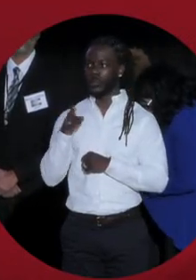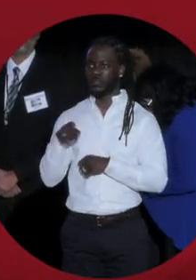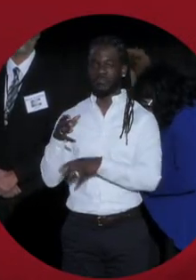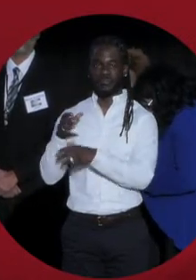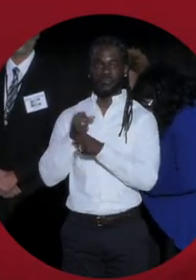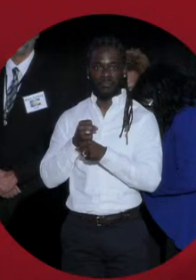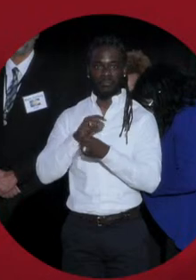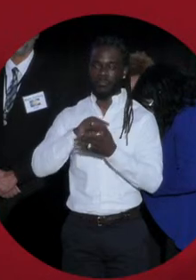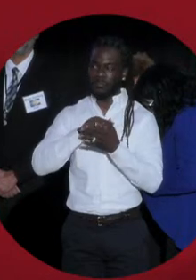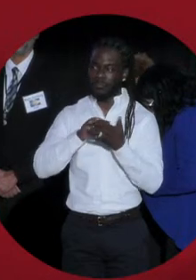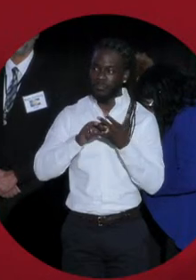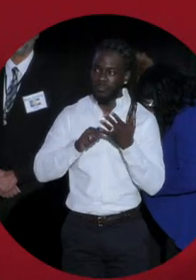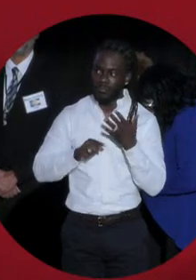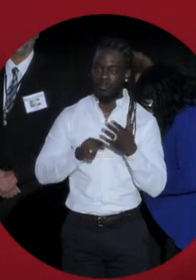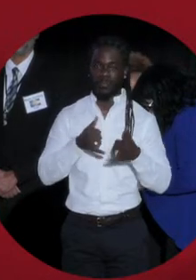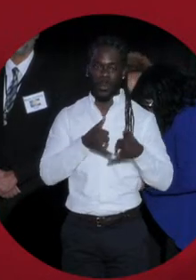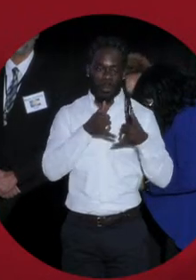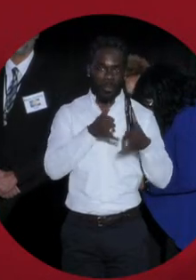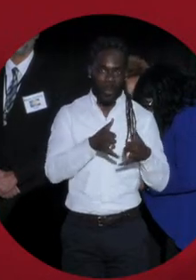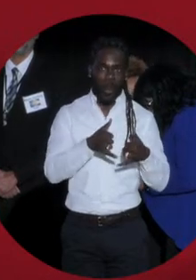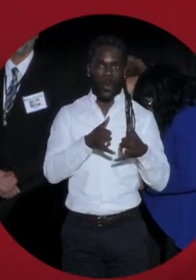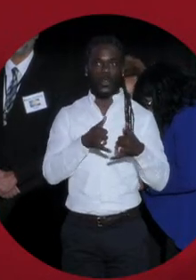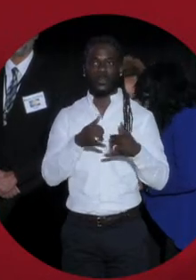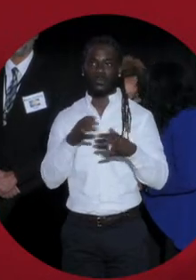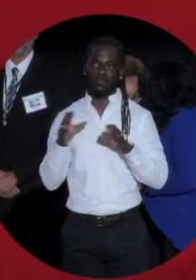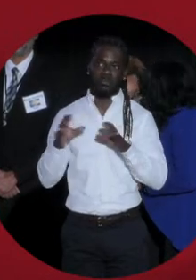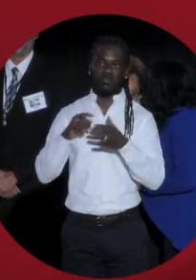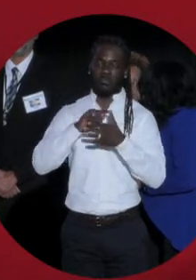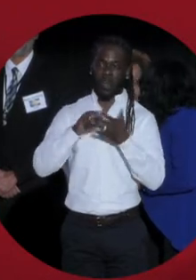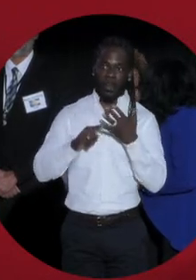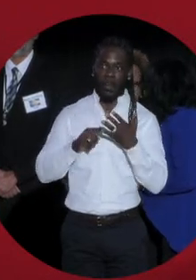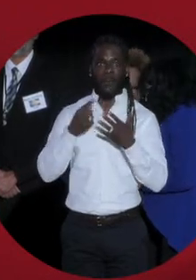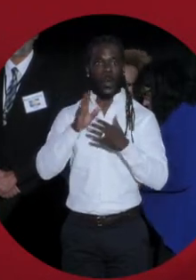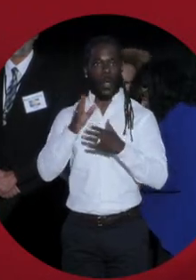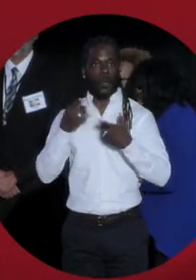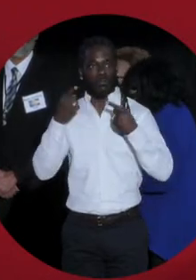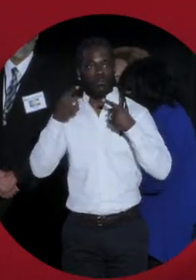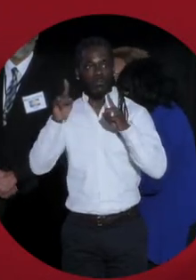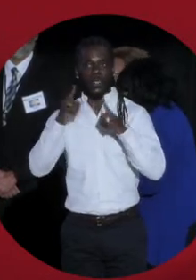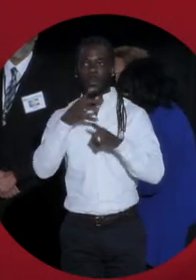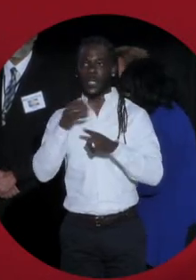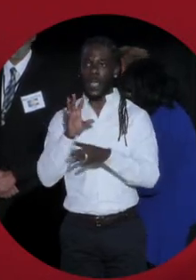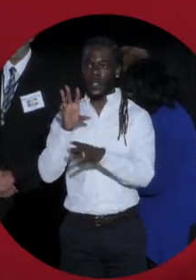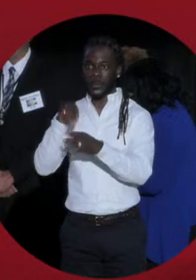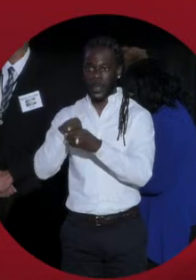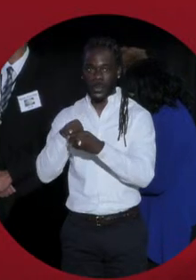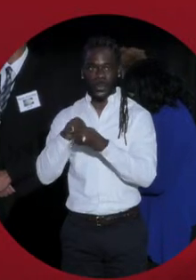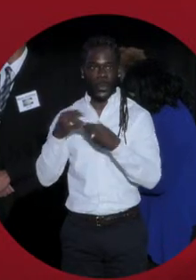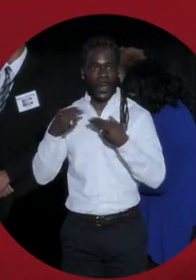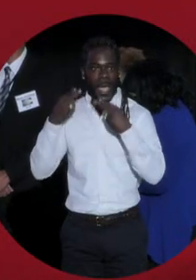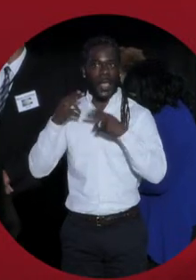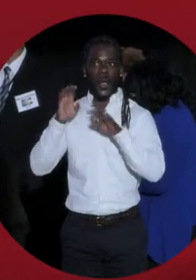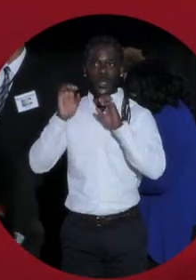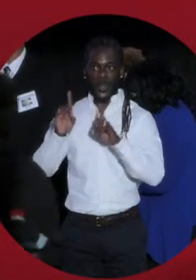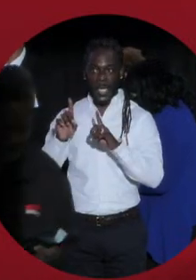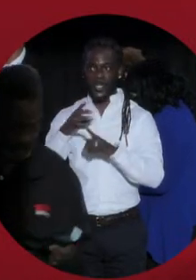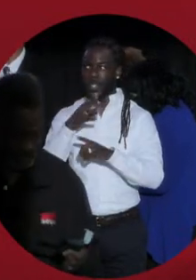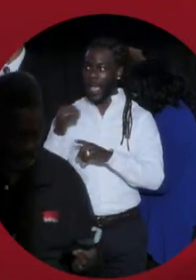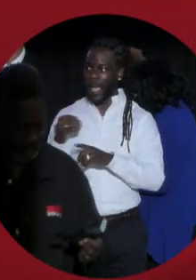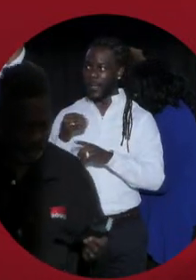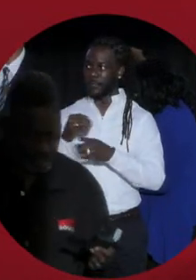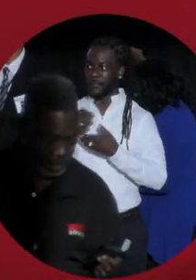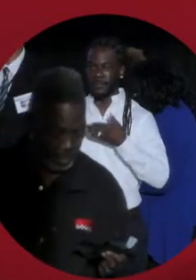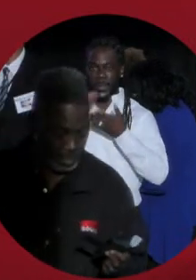of numerous accolades and awards for her achievements and her contributions to higher education and the